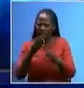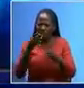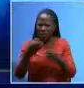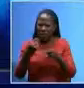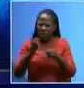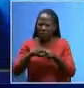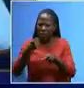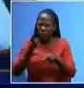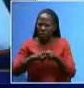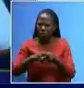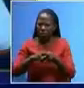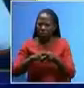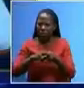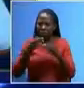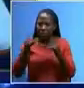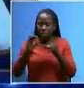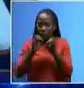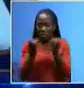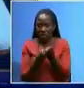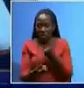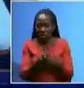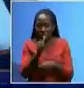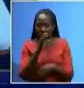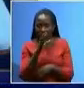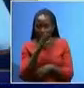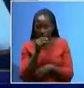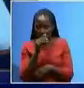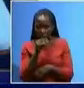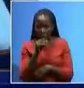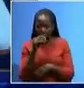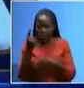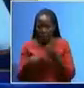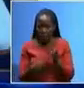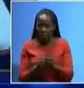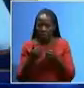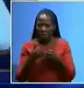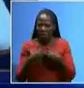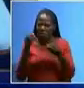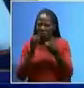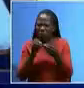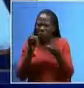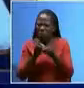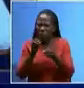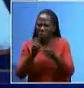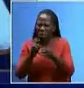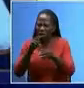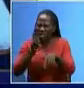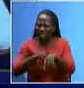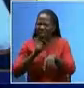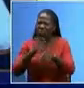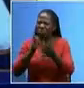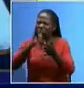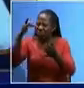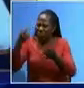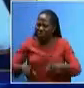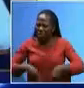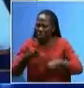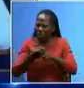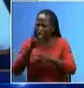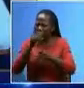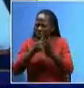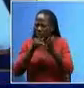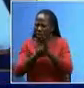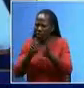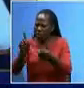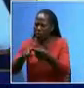the cost of living. The organization says this is because there has been a persistent rise in the cost of living from January to August this